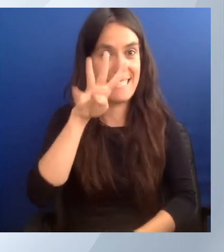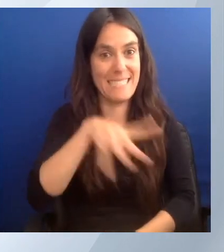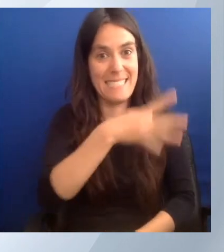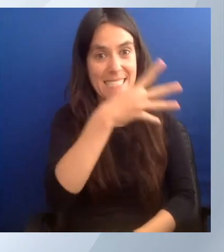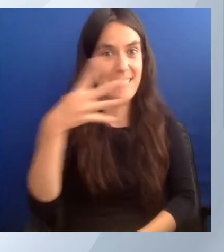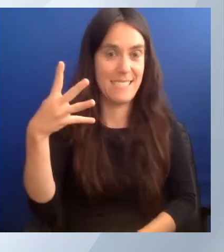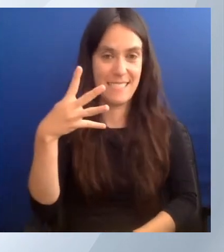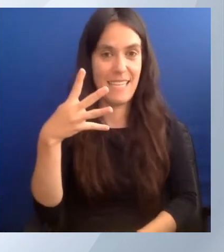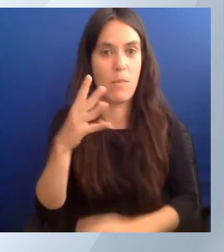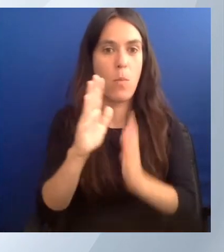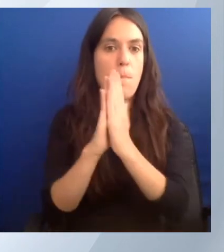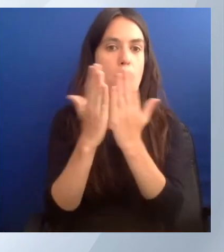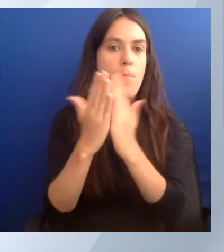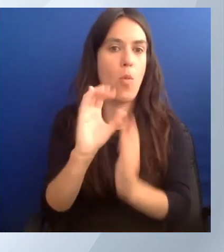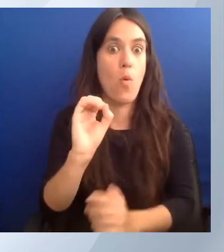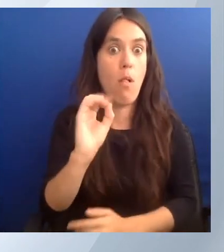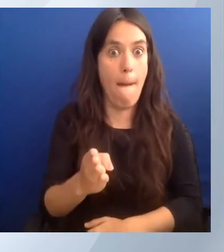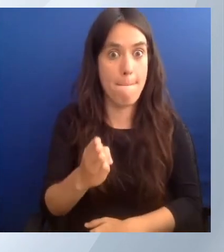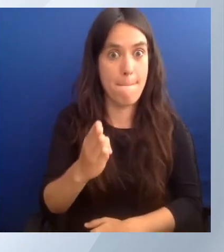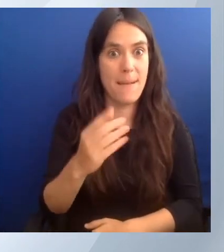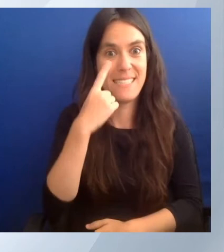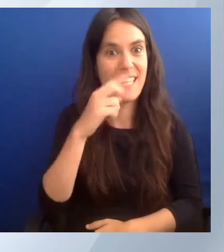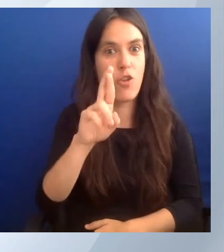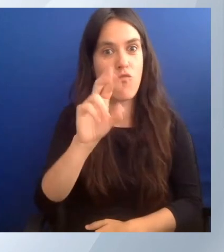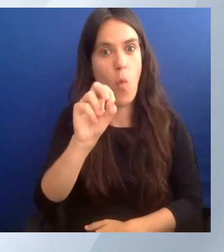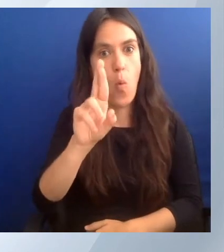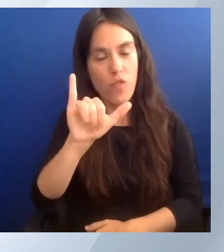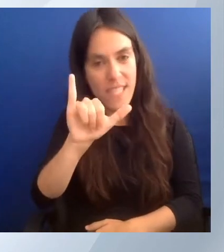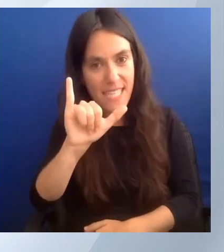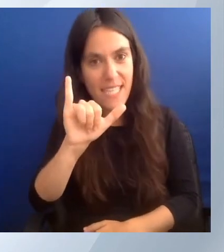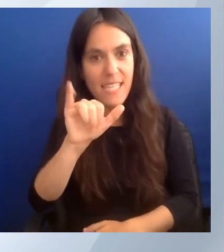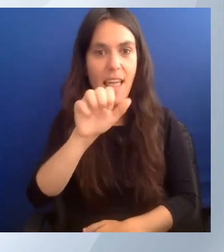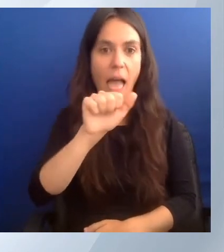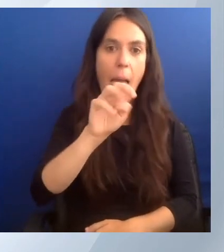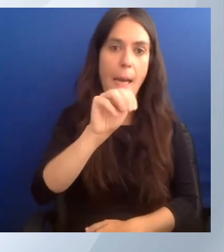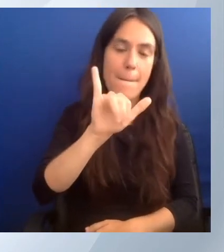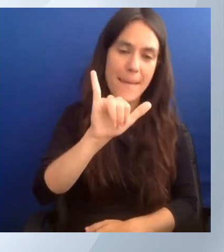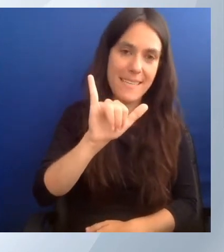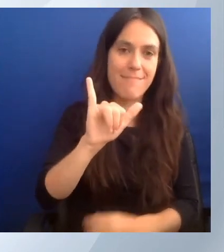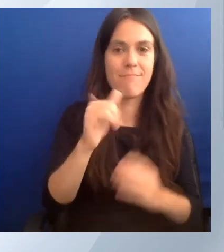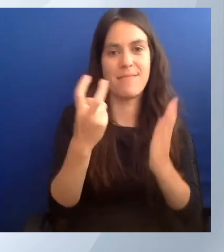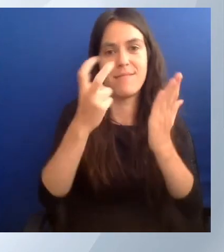up. And there's Rory with Amy signed up to our book club.